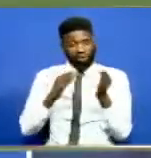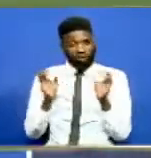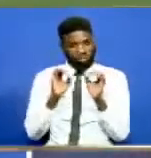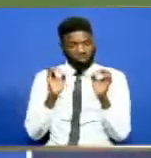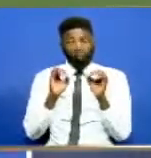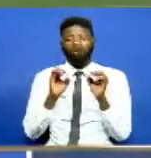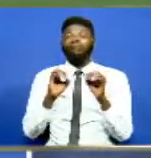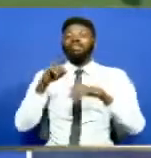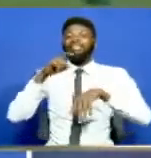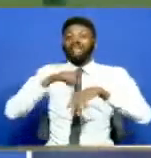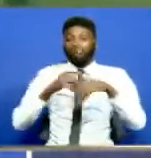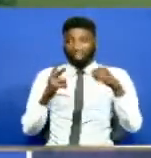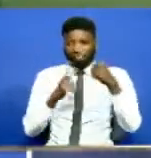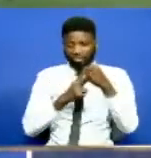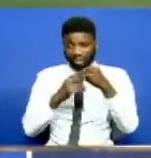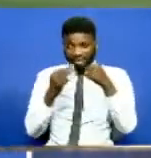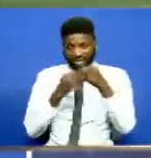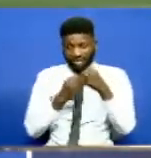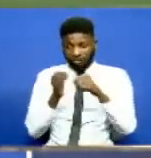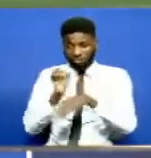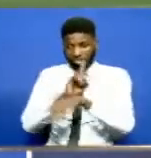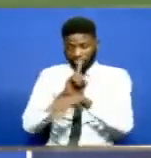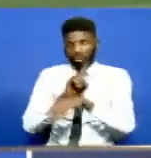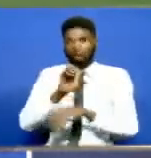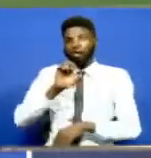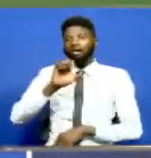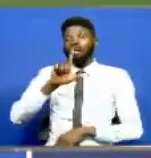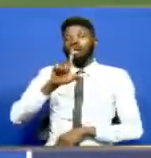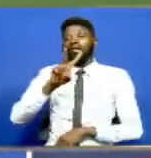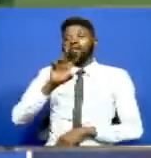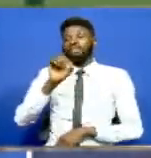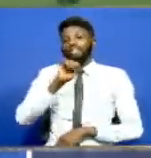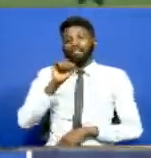in the 78th minute to hand Stars the win.